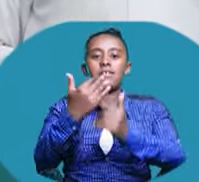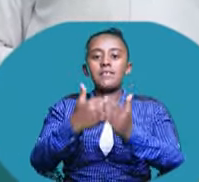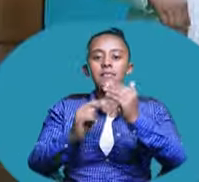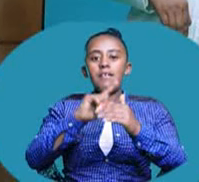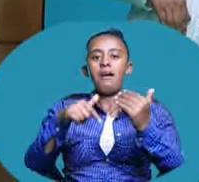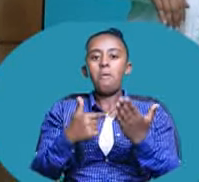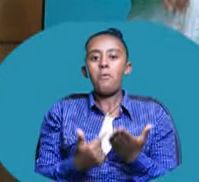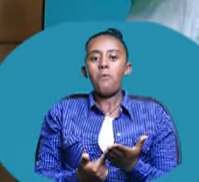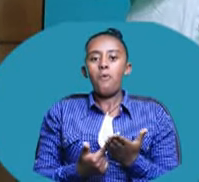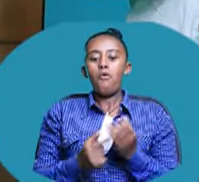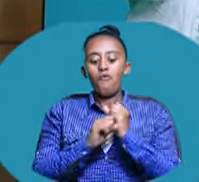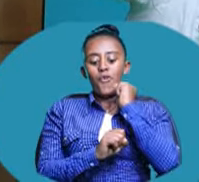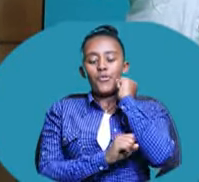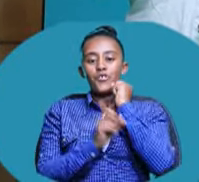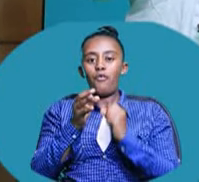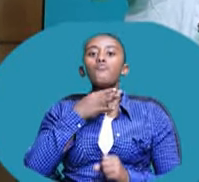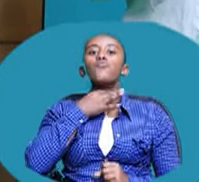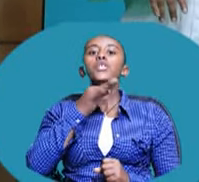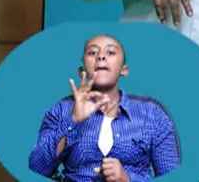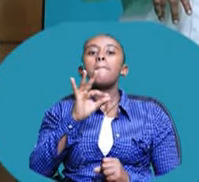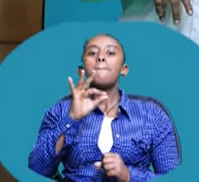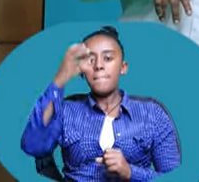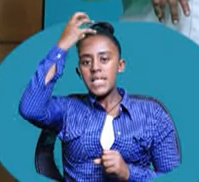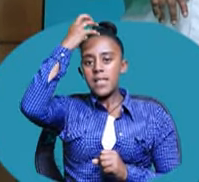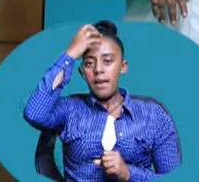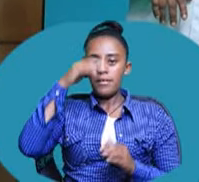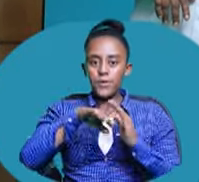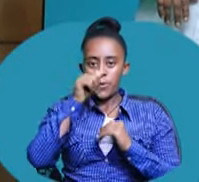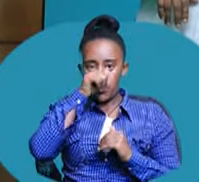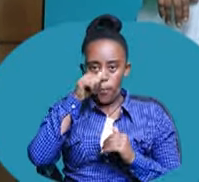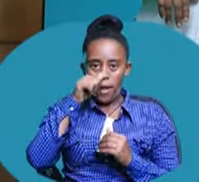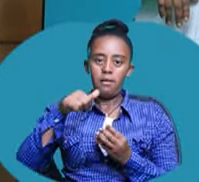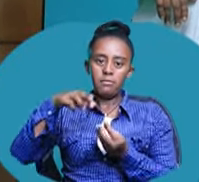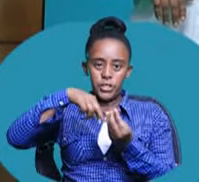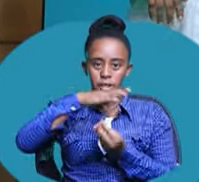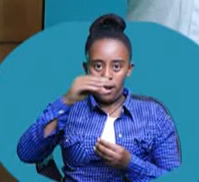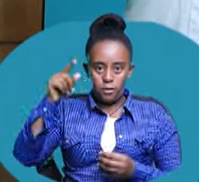the formation of Muslim states in the Ethiopia region and the Horn of Africa,